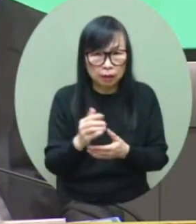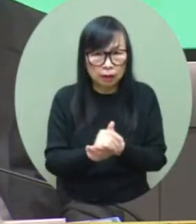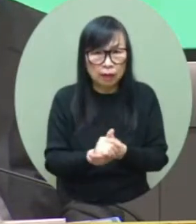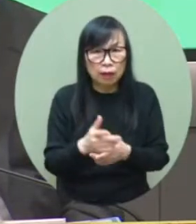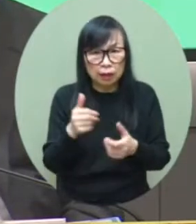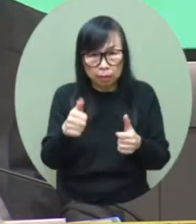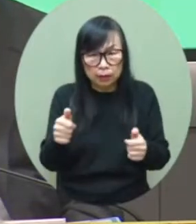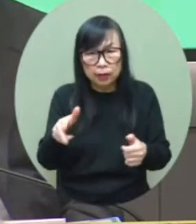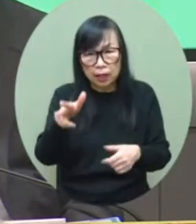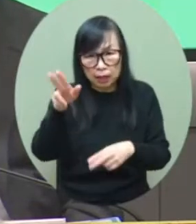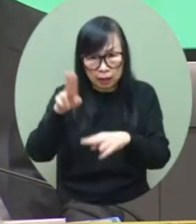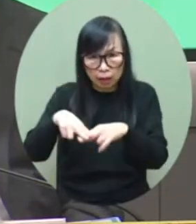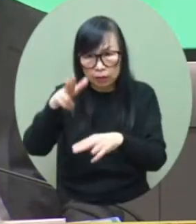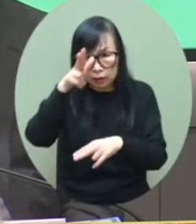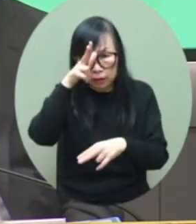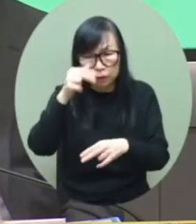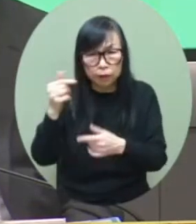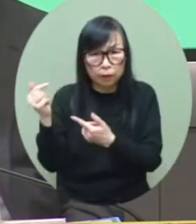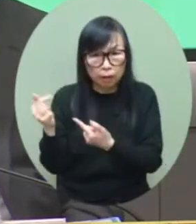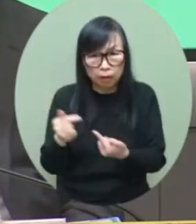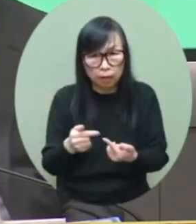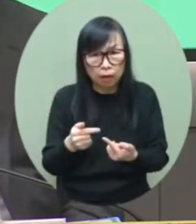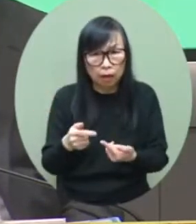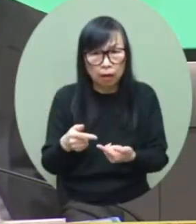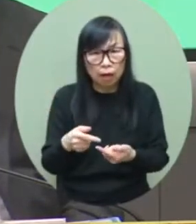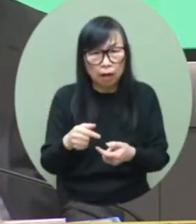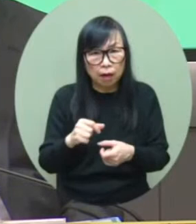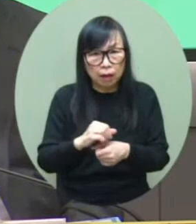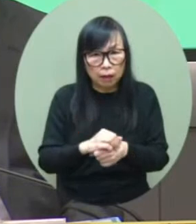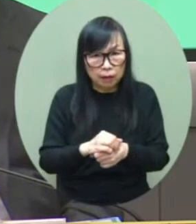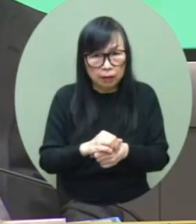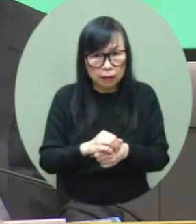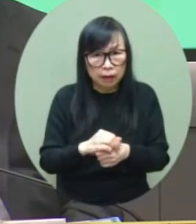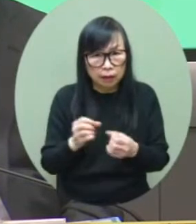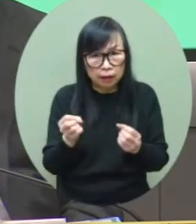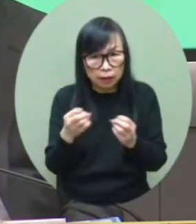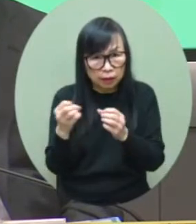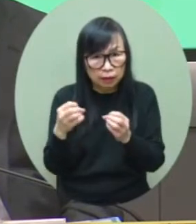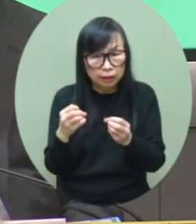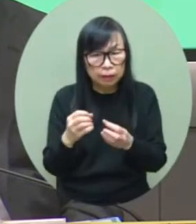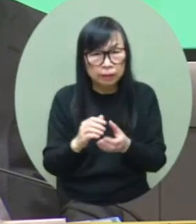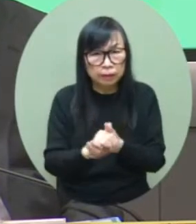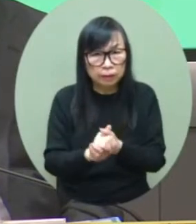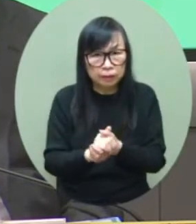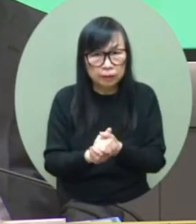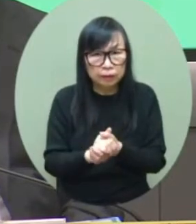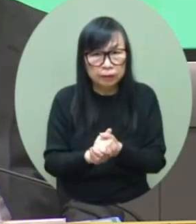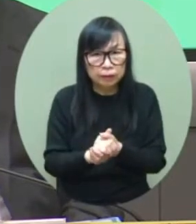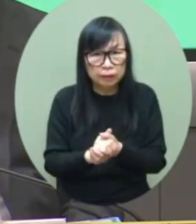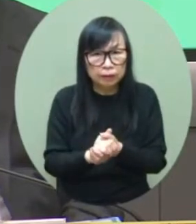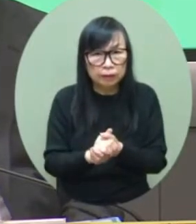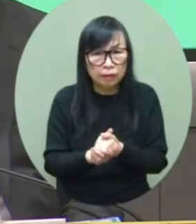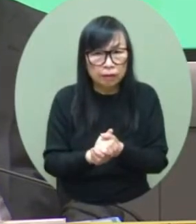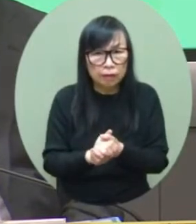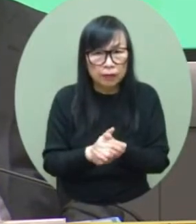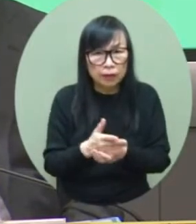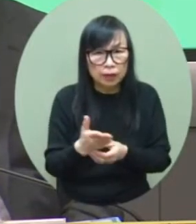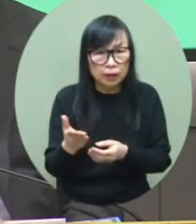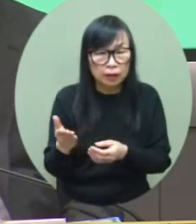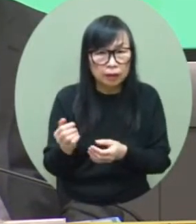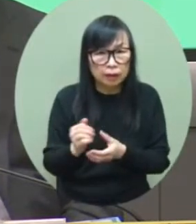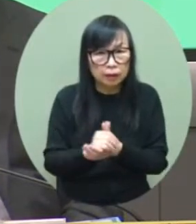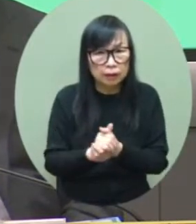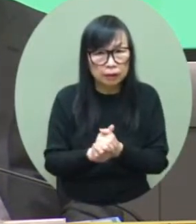worked, really diligently. I'm grateful to them, and also grateful to all the residents, authorities on the mainland, in particular the